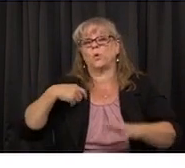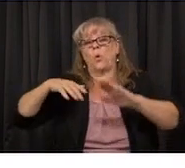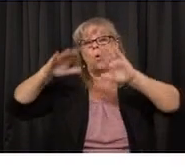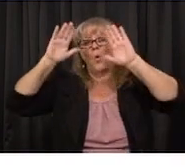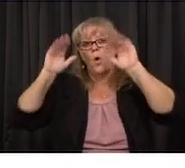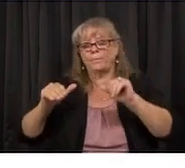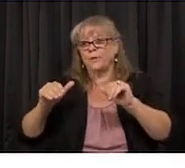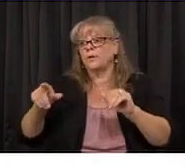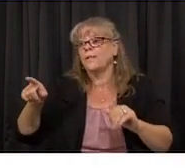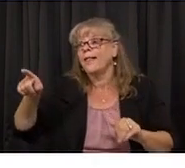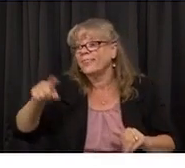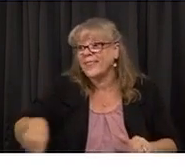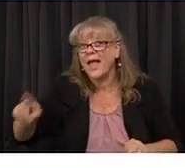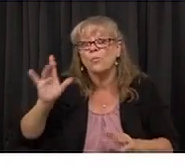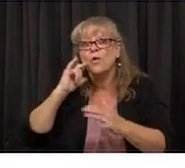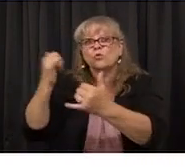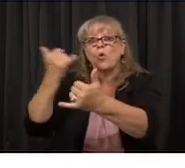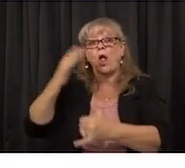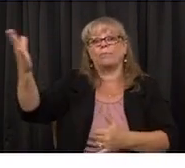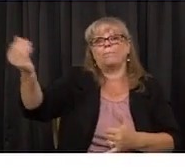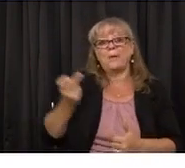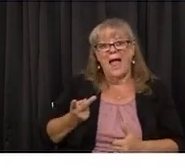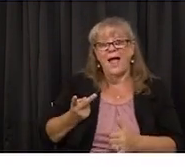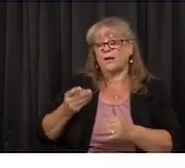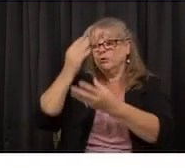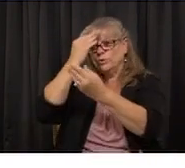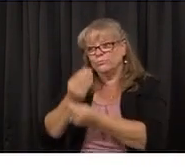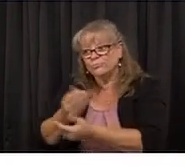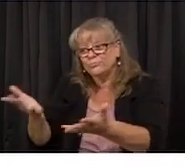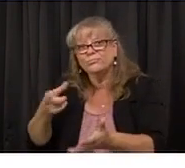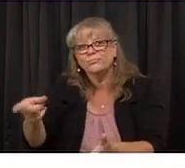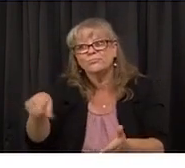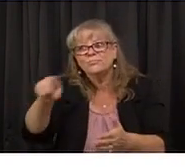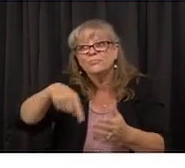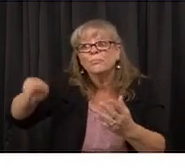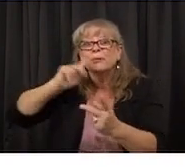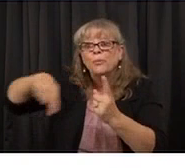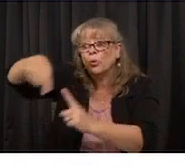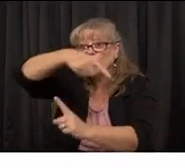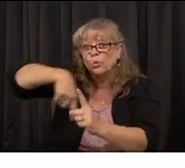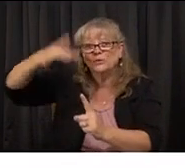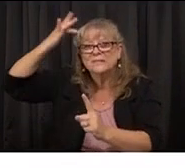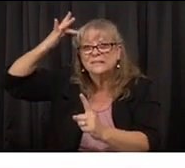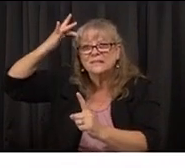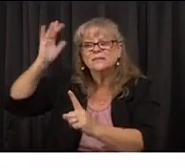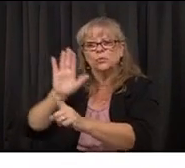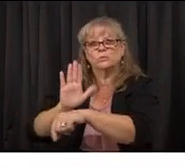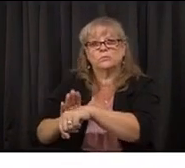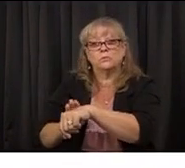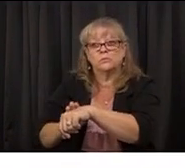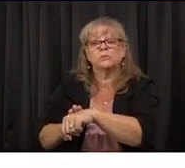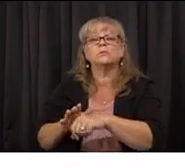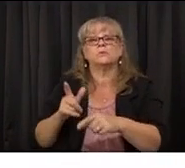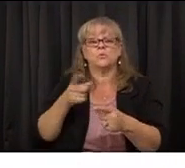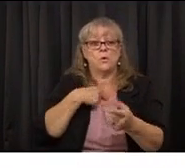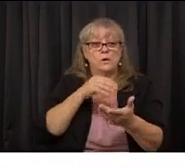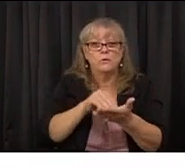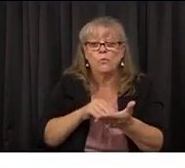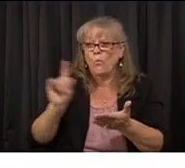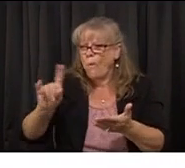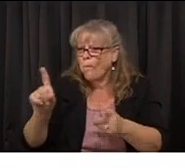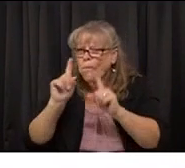of that rate. And this will help us. This increased rate of tracing and tracking will help us keep the virus